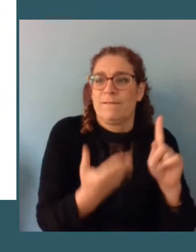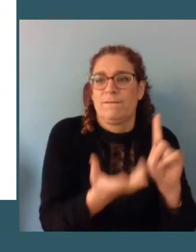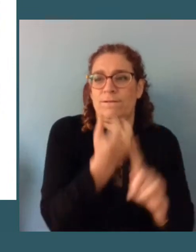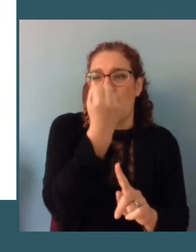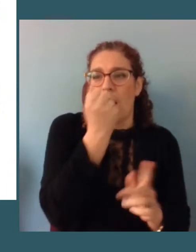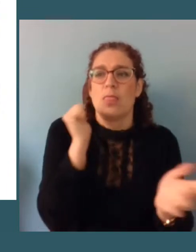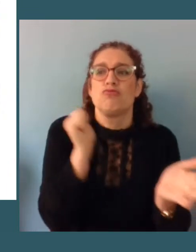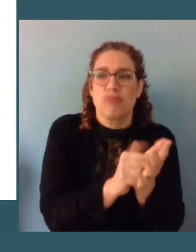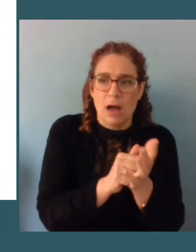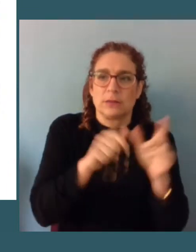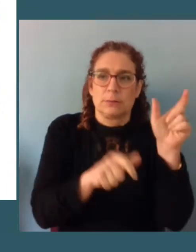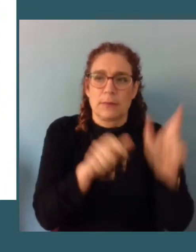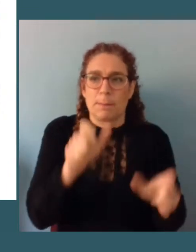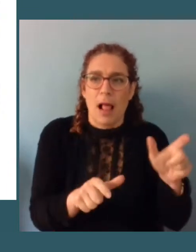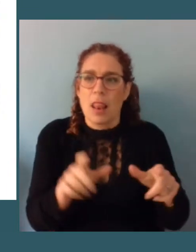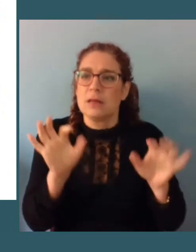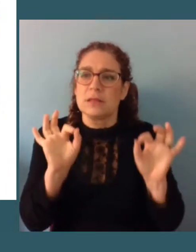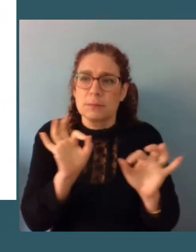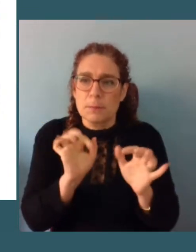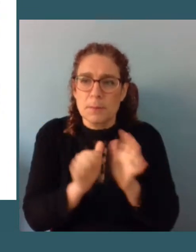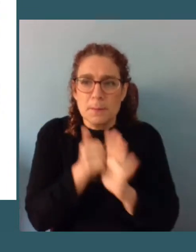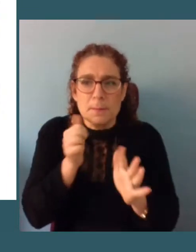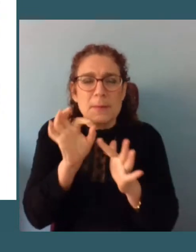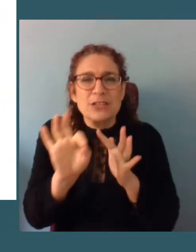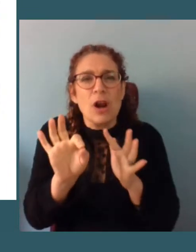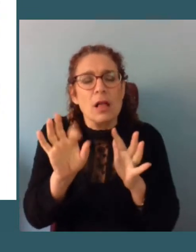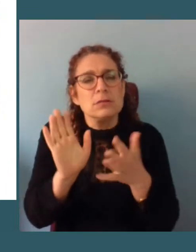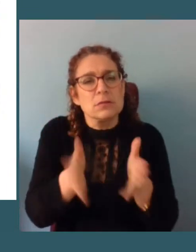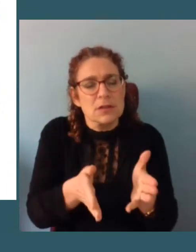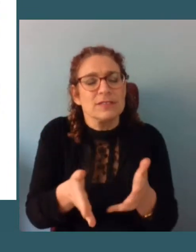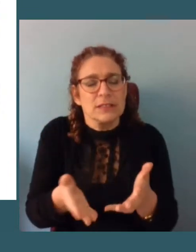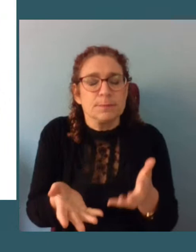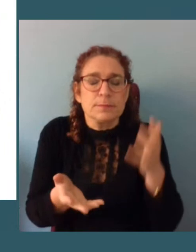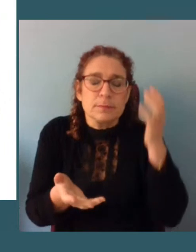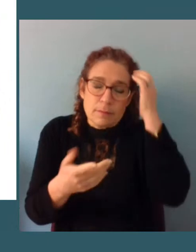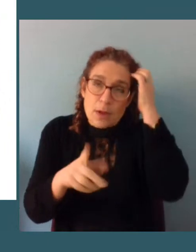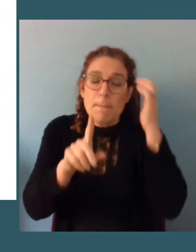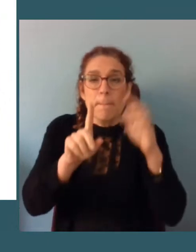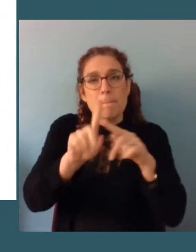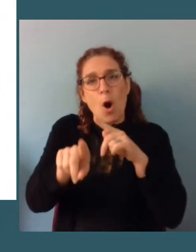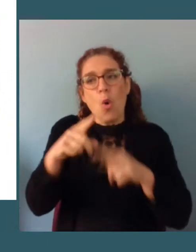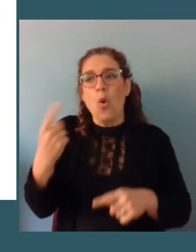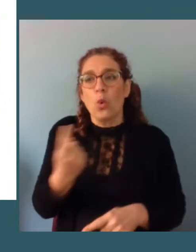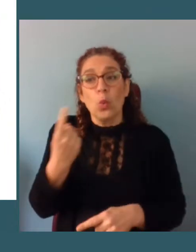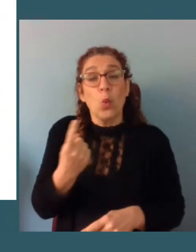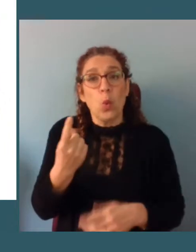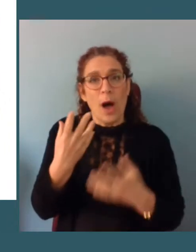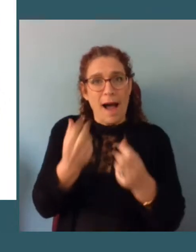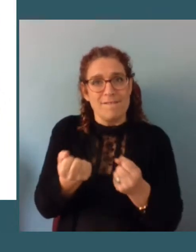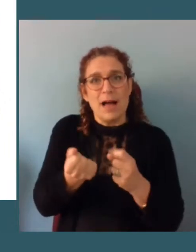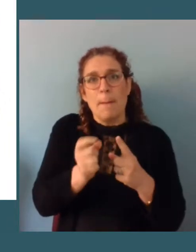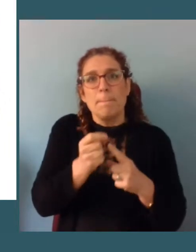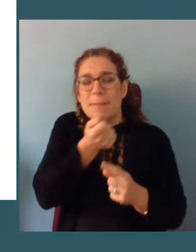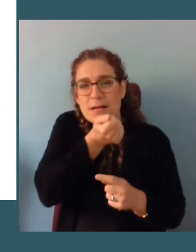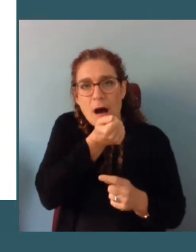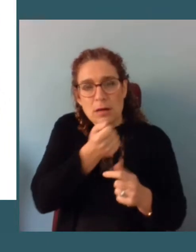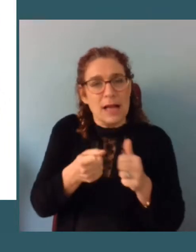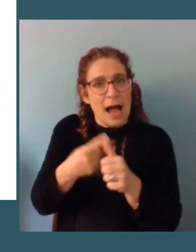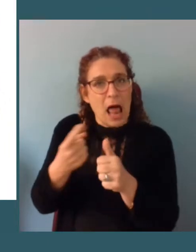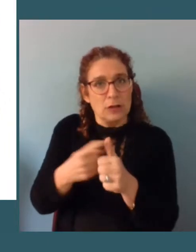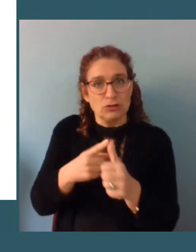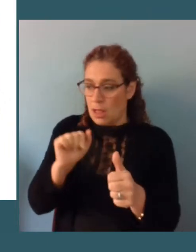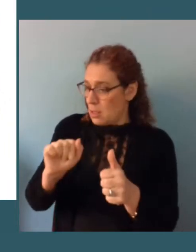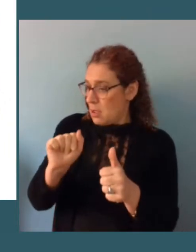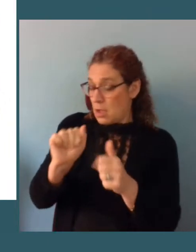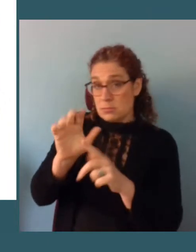heard from our research also that the majority of people with peanut allergy receive their